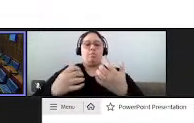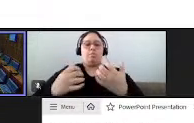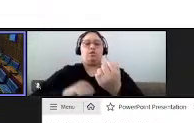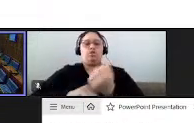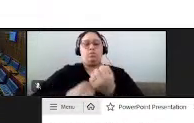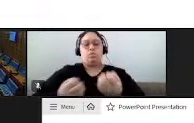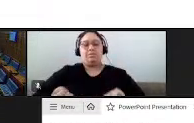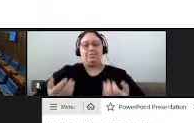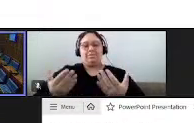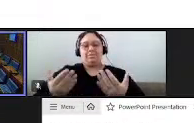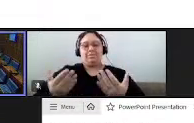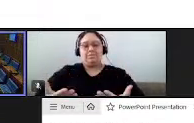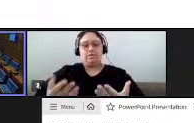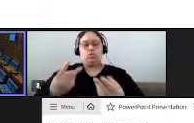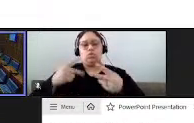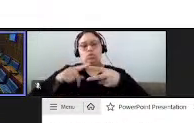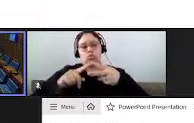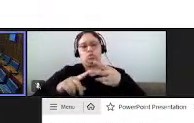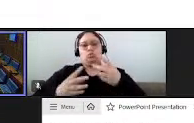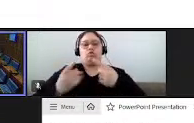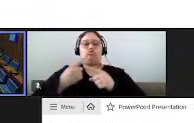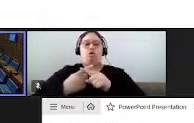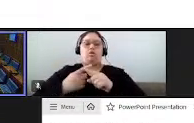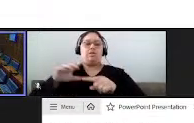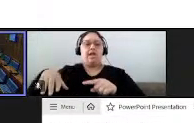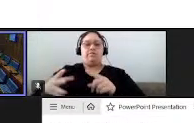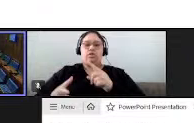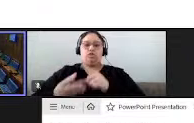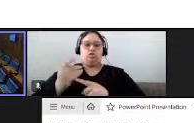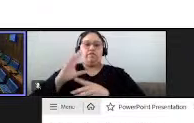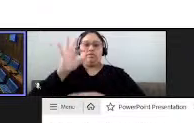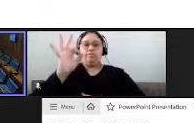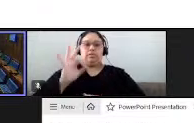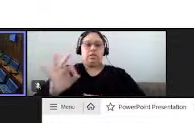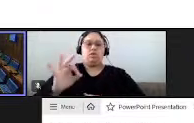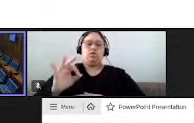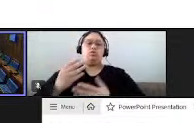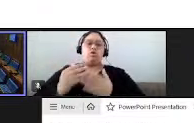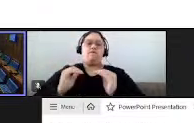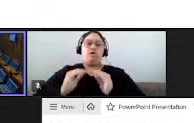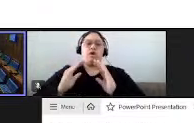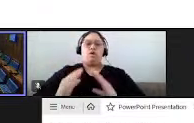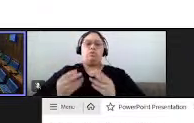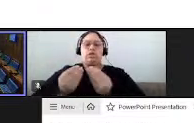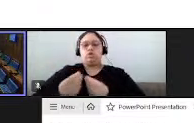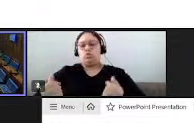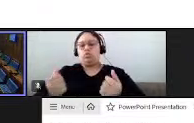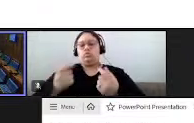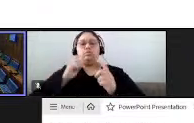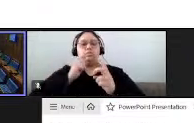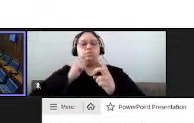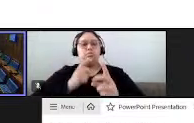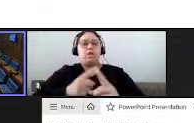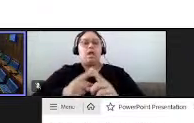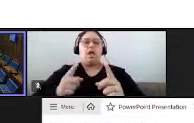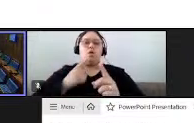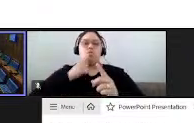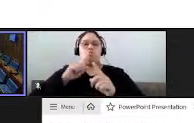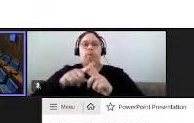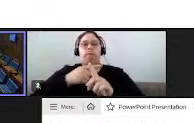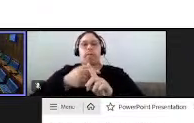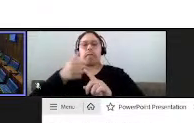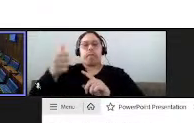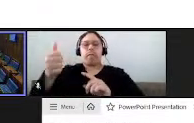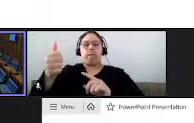Services, there were 2 targets that were not achieved: the percentage of House resolutions tracked and the percentage of executive